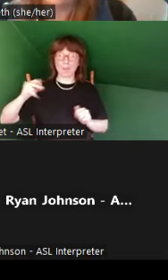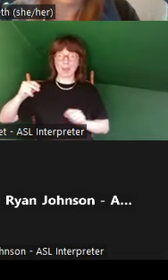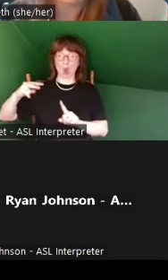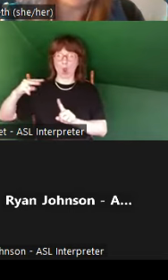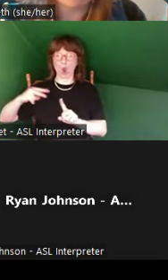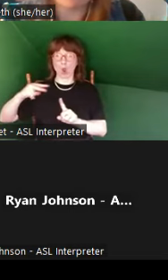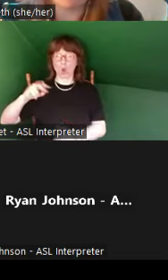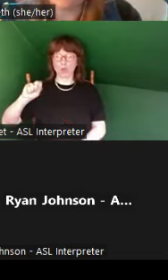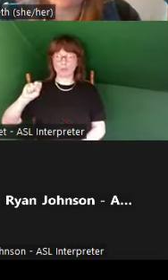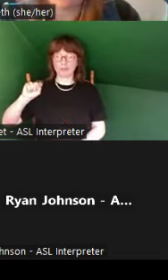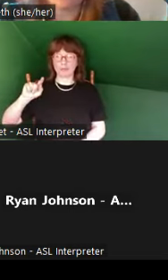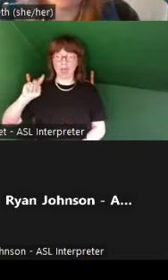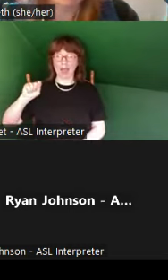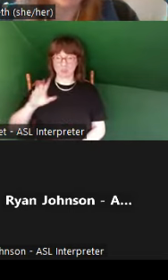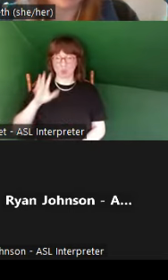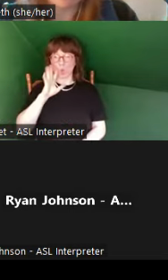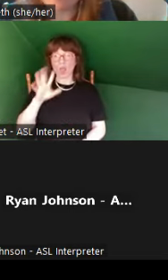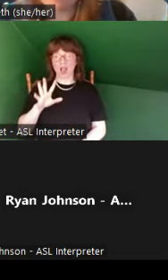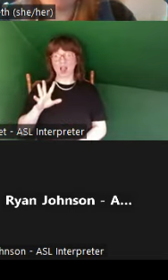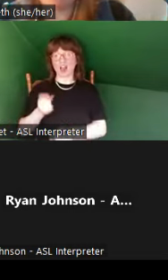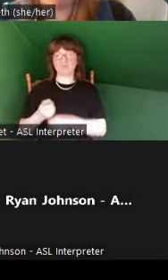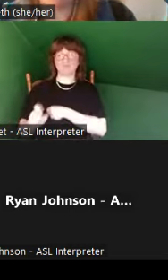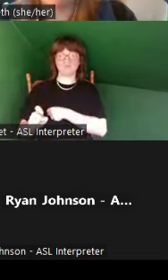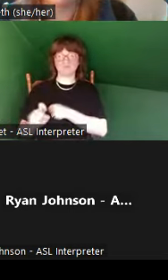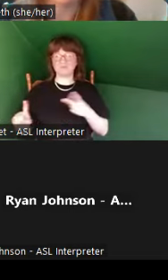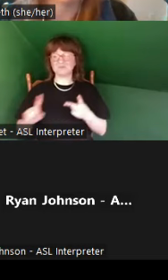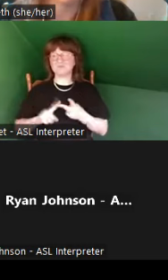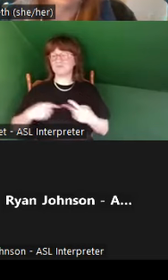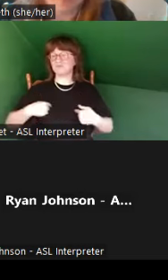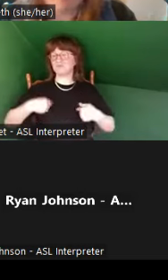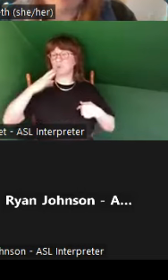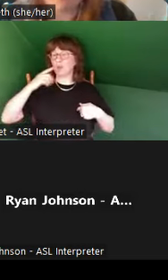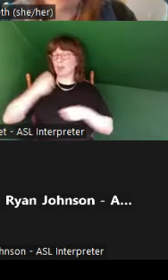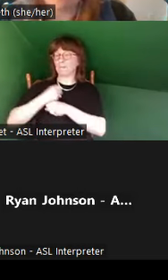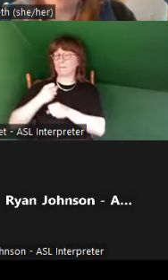or make police reports or child welfare reports if they don't